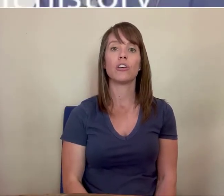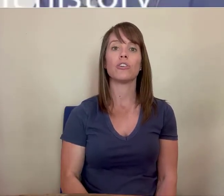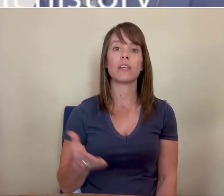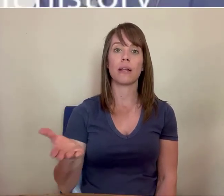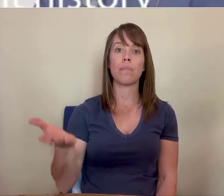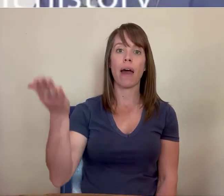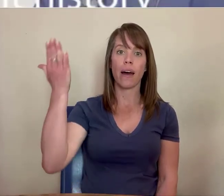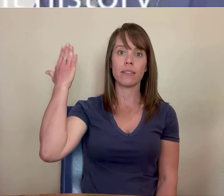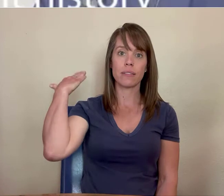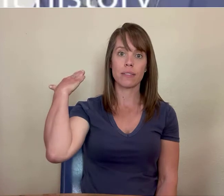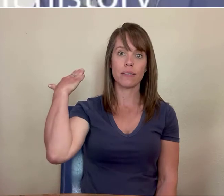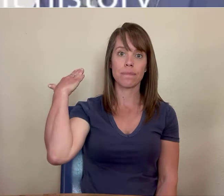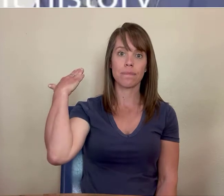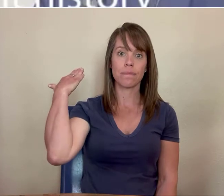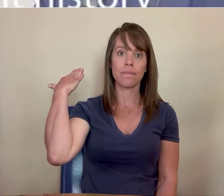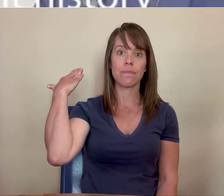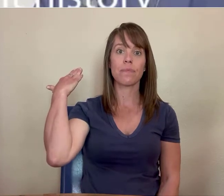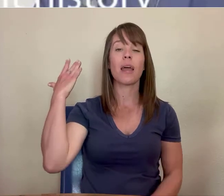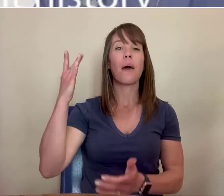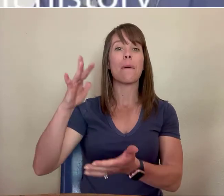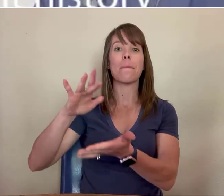history, you'll sign past.